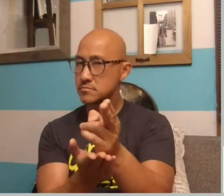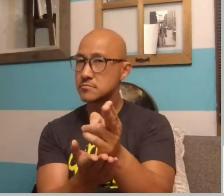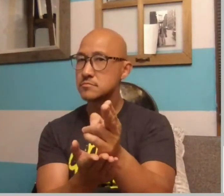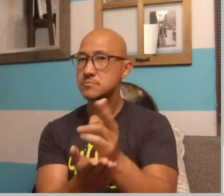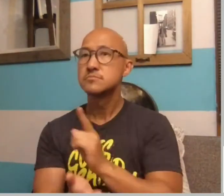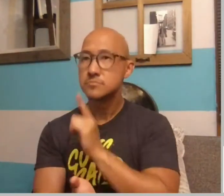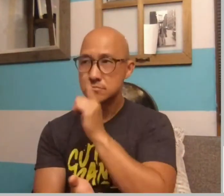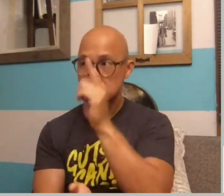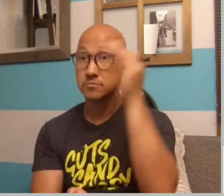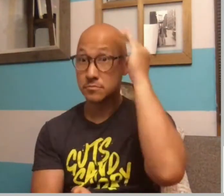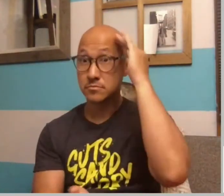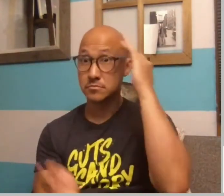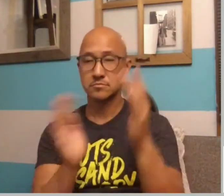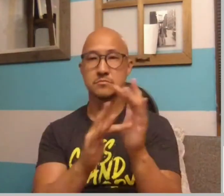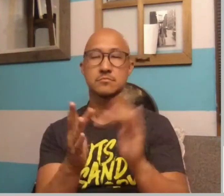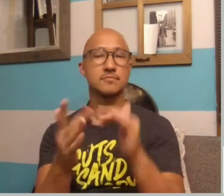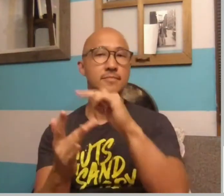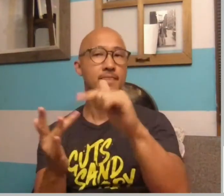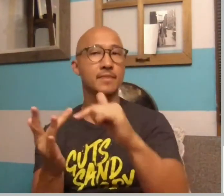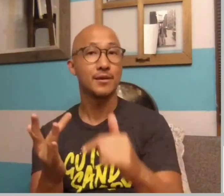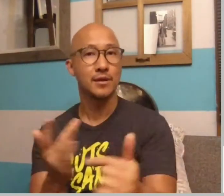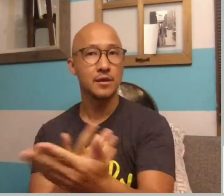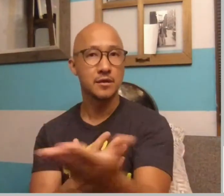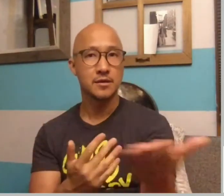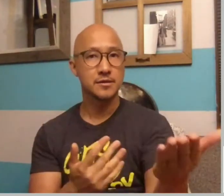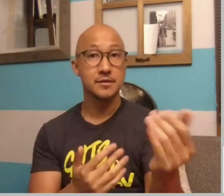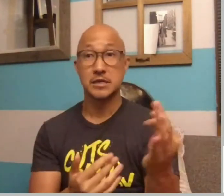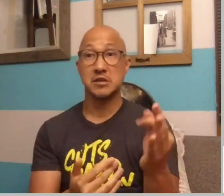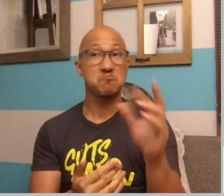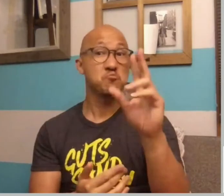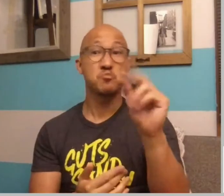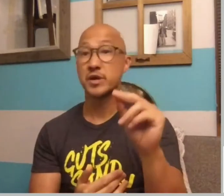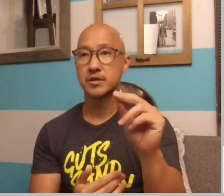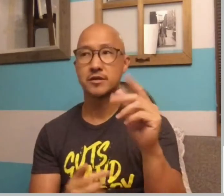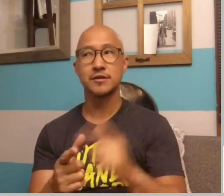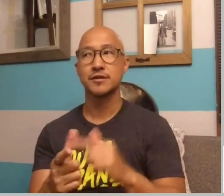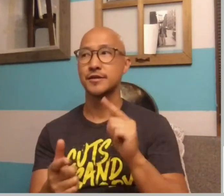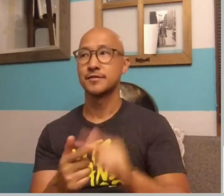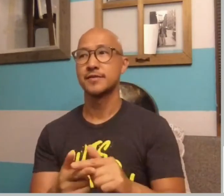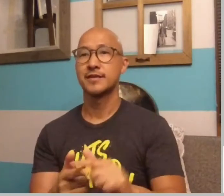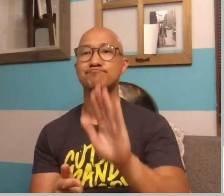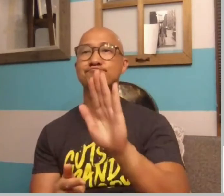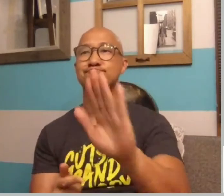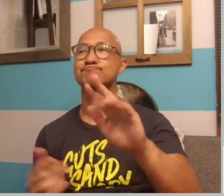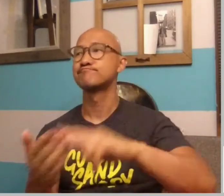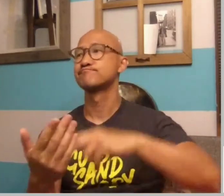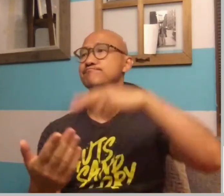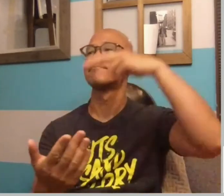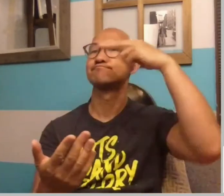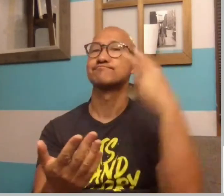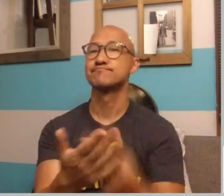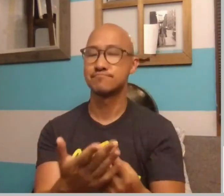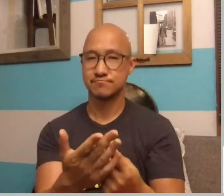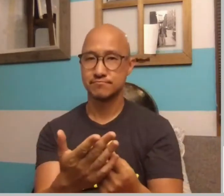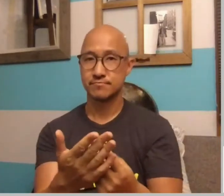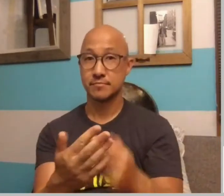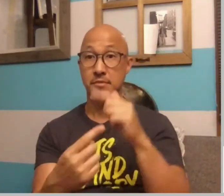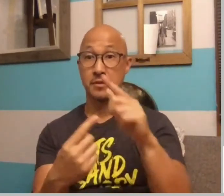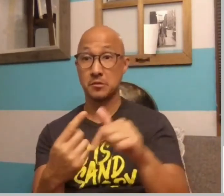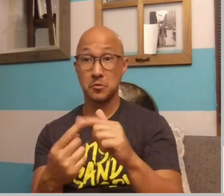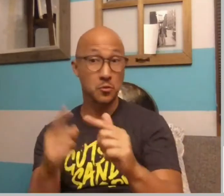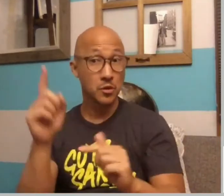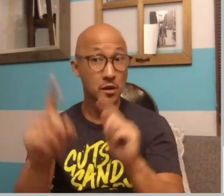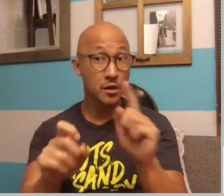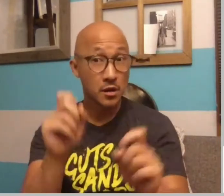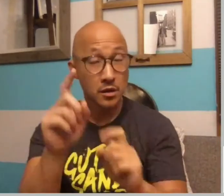you. If not, you have failed the test of genuine faith. As you test yourselves, I hope you will recognize that we have